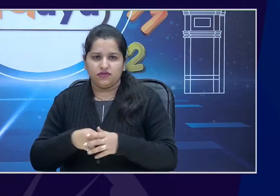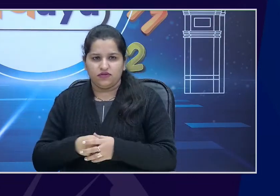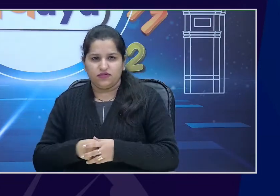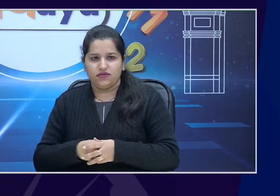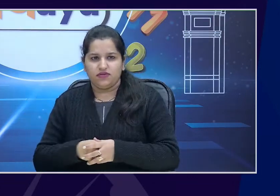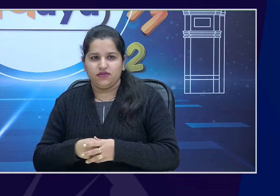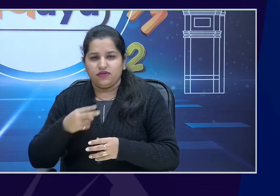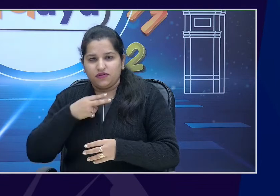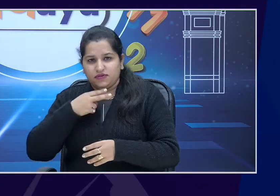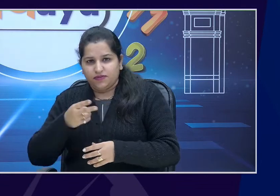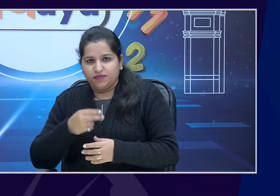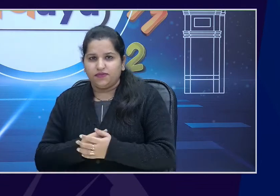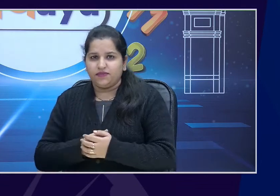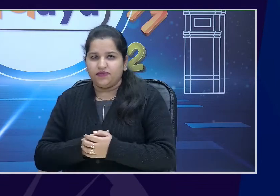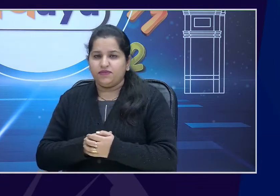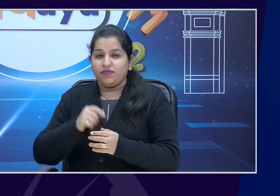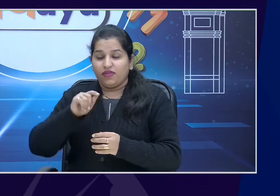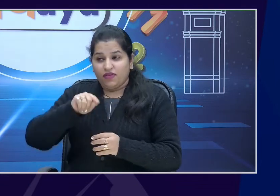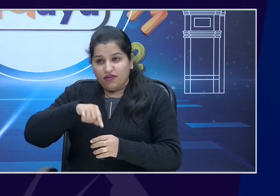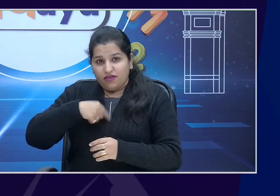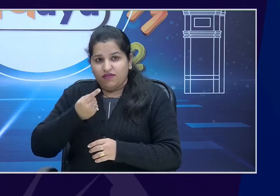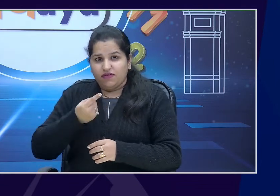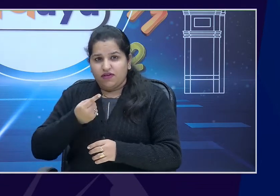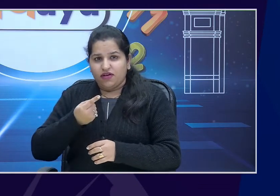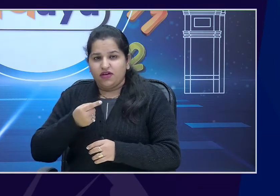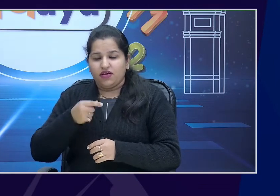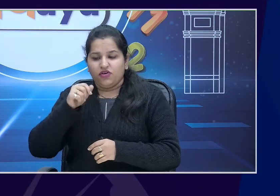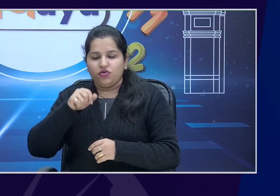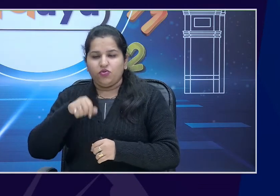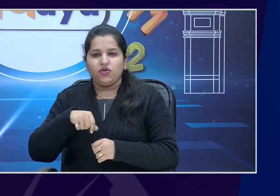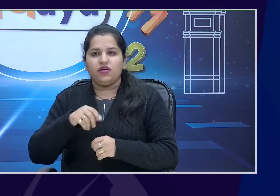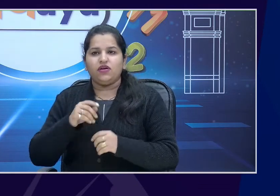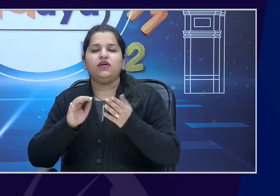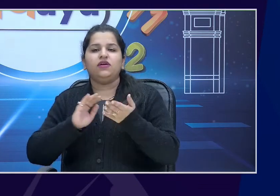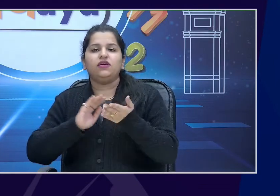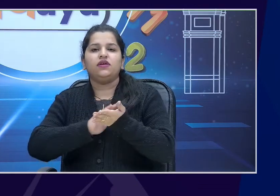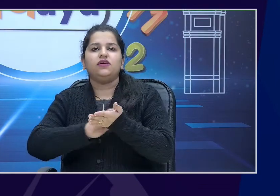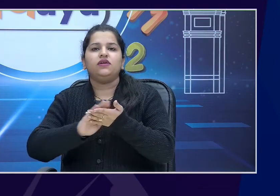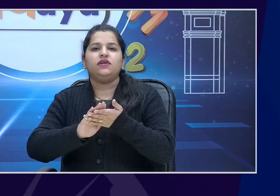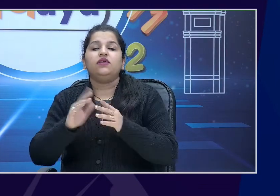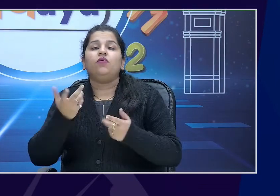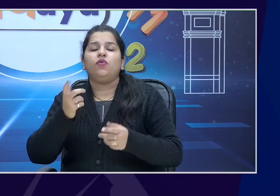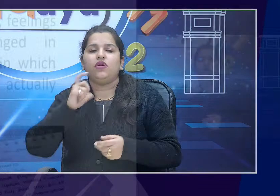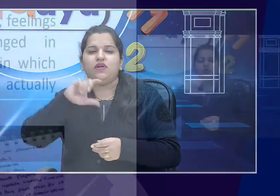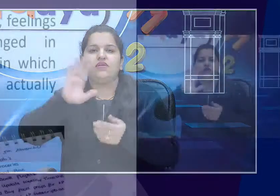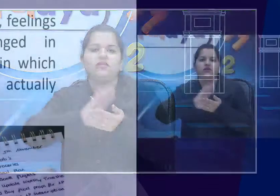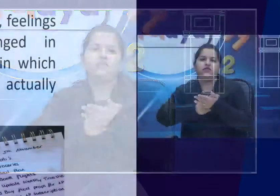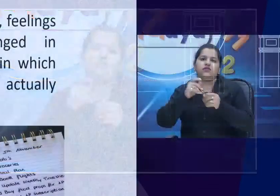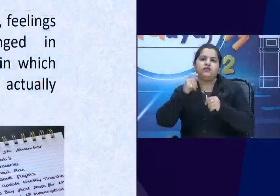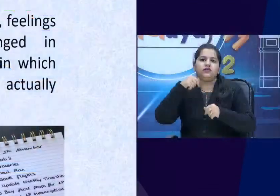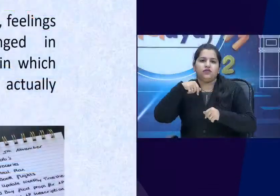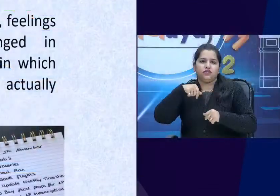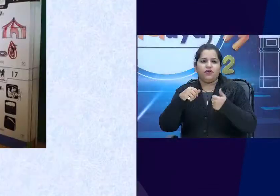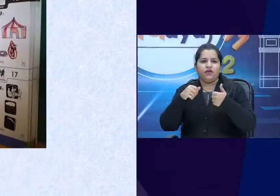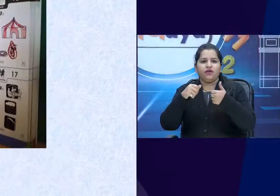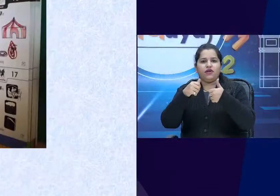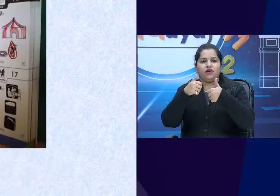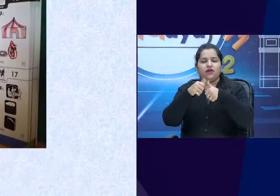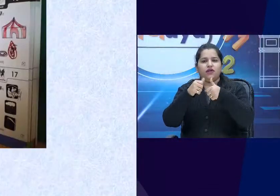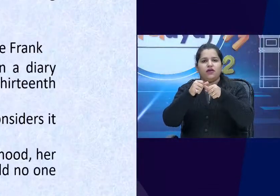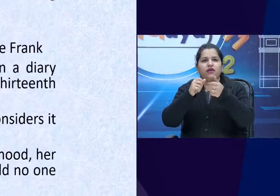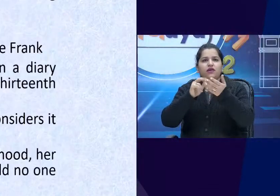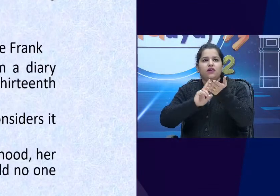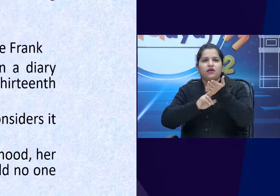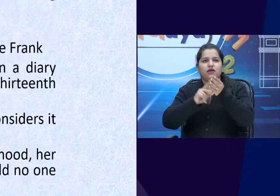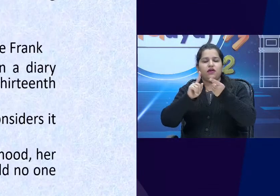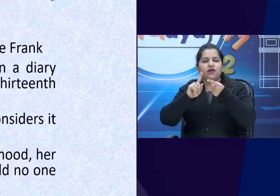Okay. Okay, ma'am. So we are today we are talking about the chapter from the diary of Anne Frank. So ma'am,